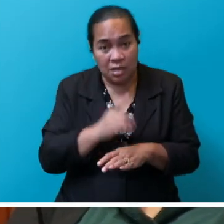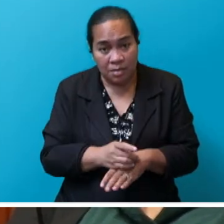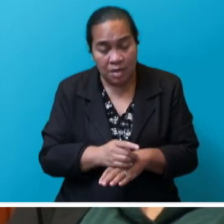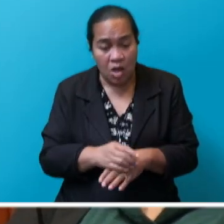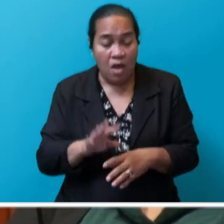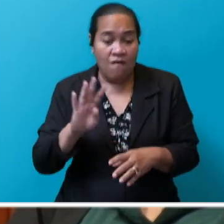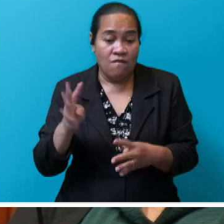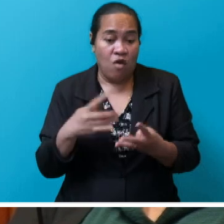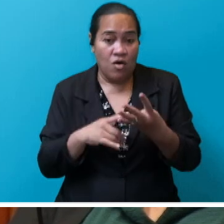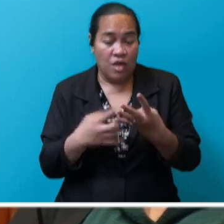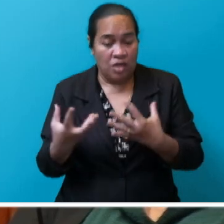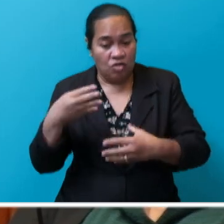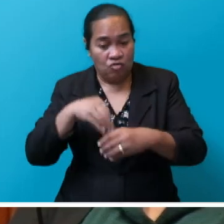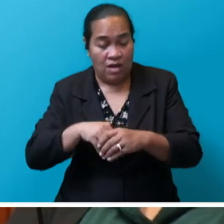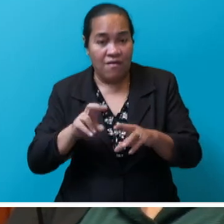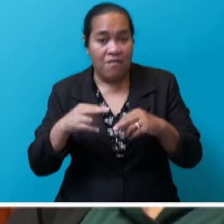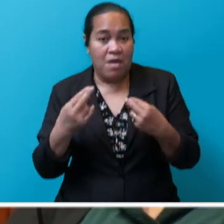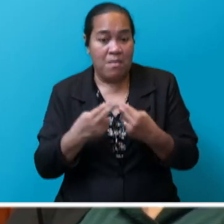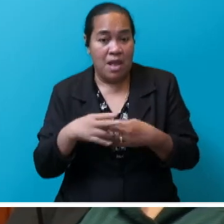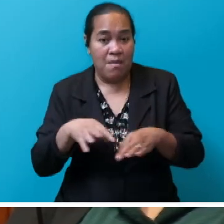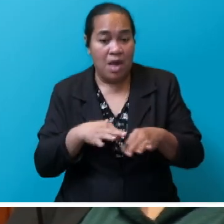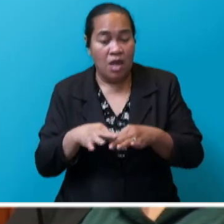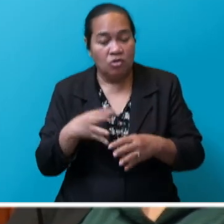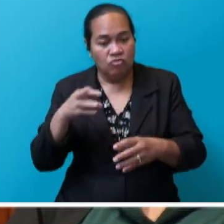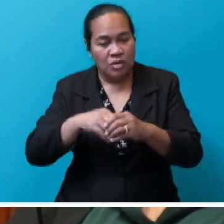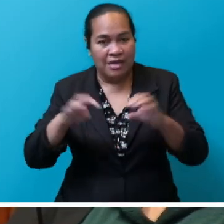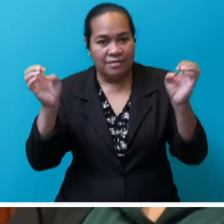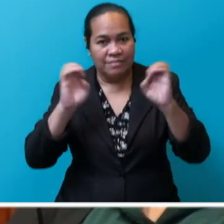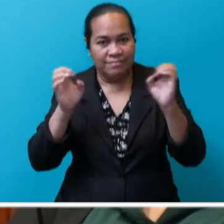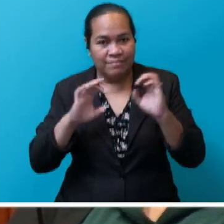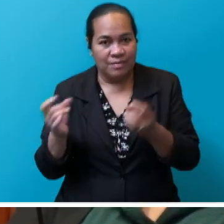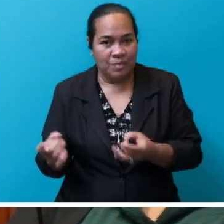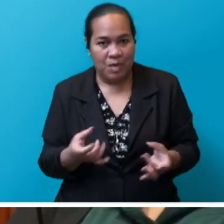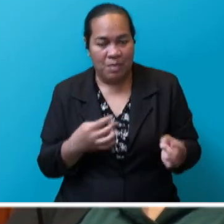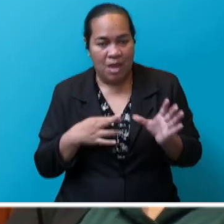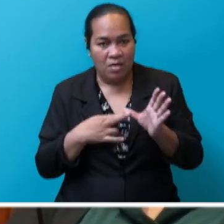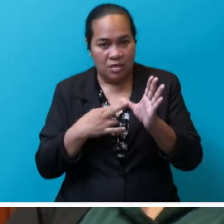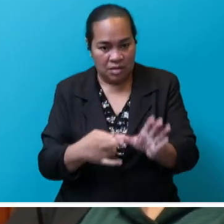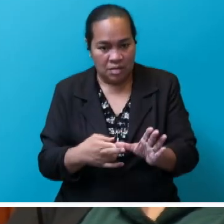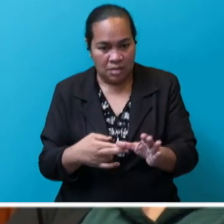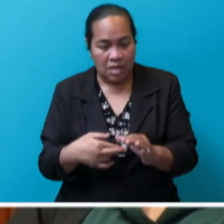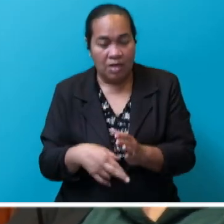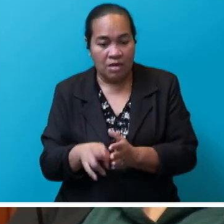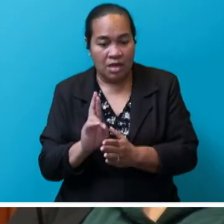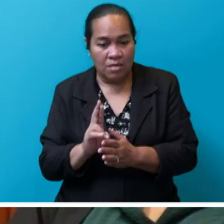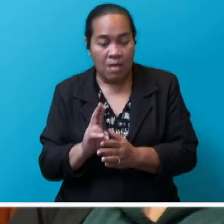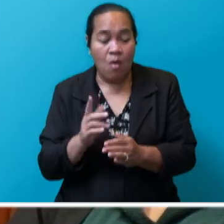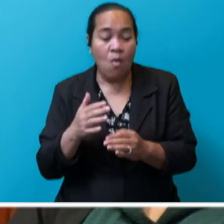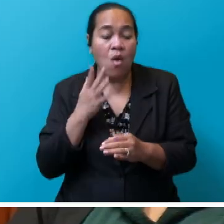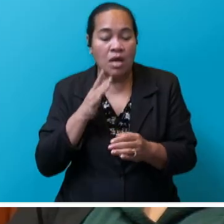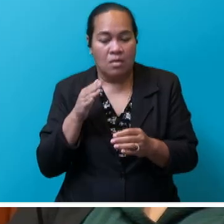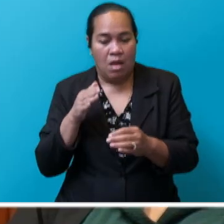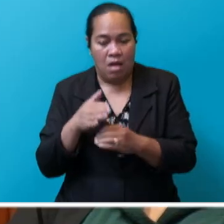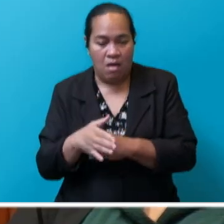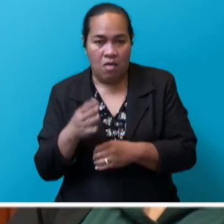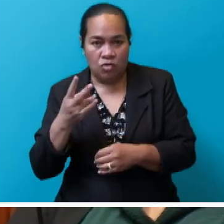integrate family planning into Fiji's emergency preparedness response and recovery framework by 2030. I'd mentioned